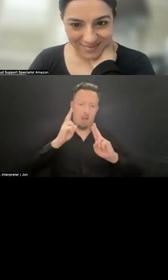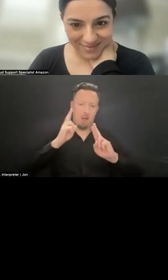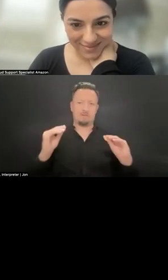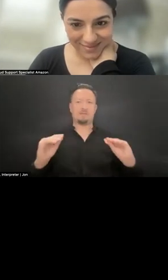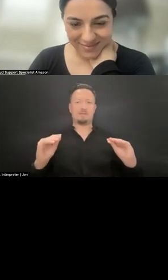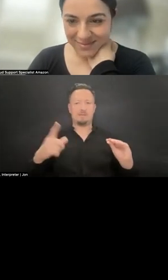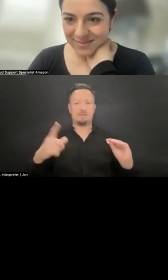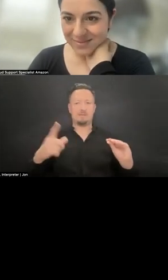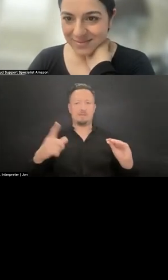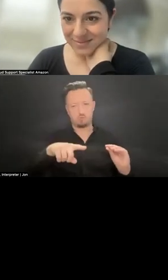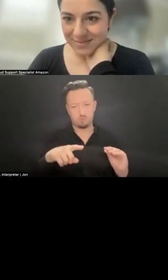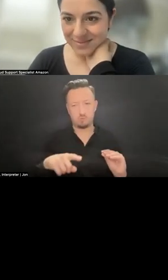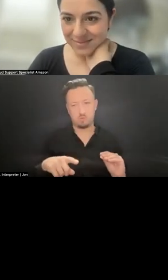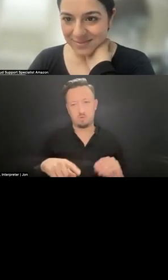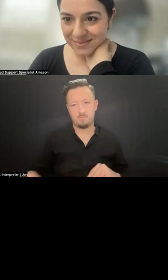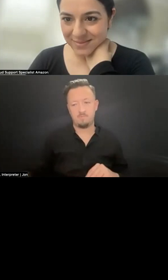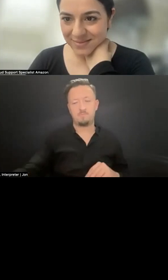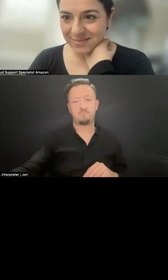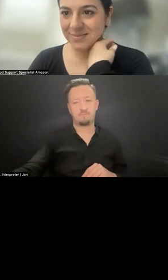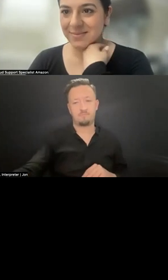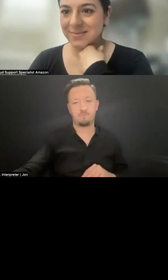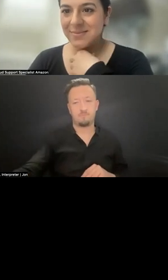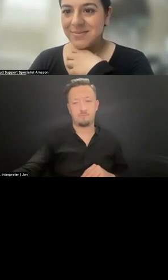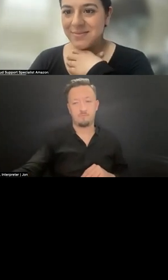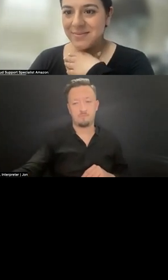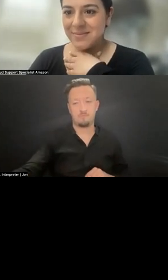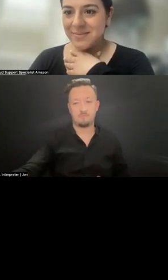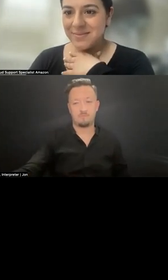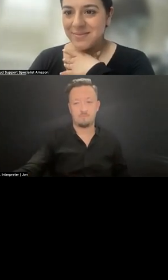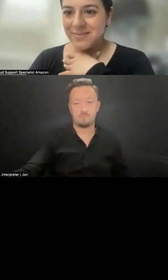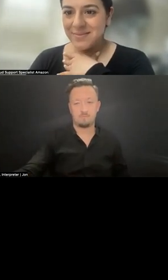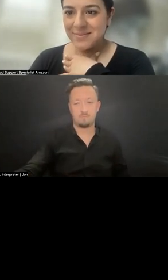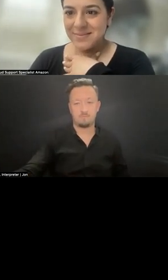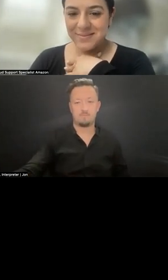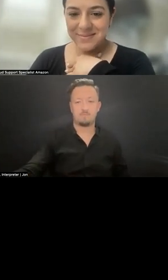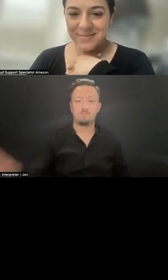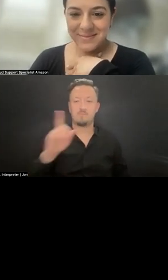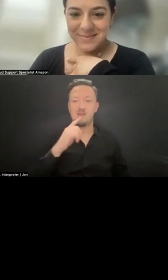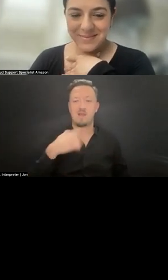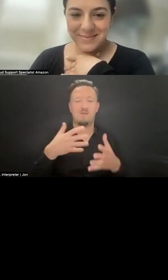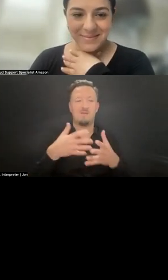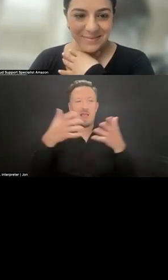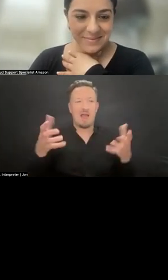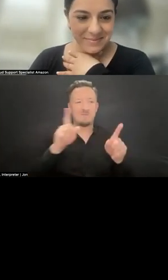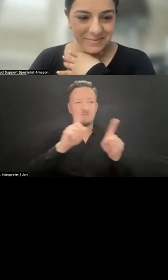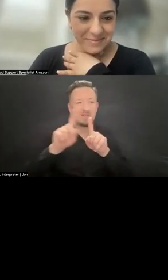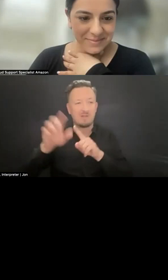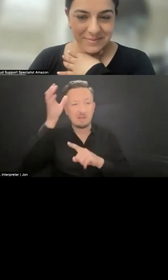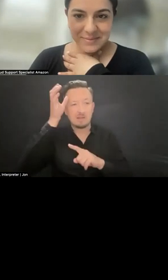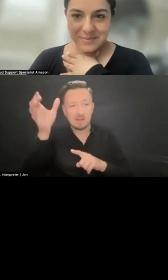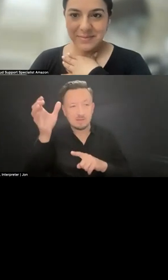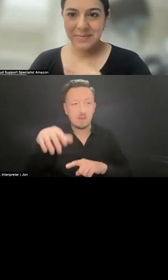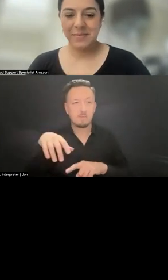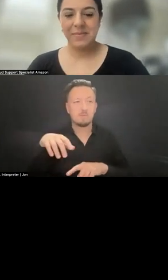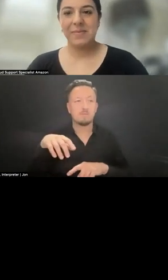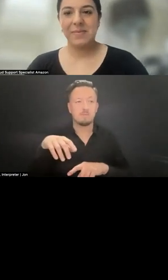this topic to you great folks. It's going to be quite riveting. There's going to be lots of concepts we're going to address. We're